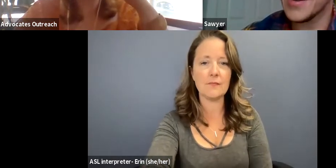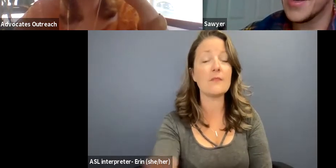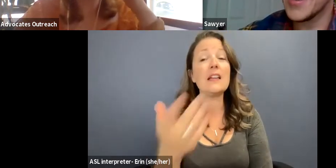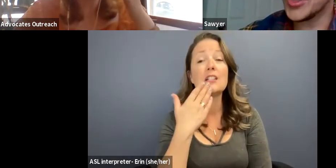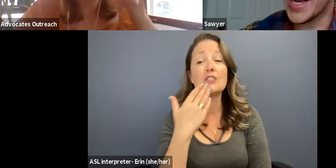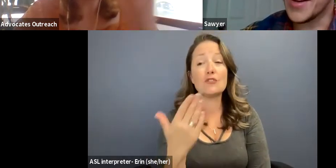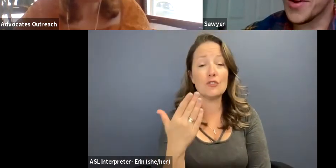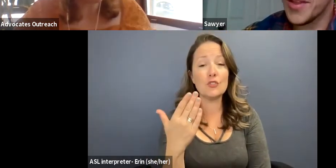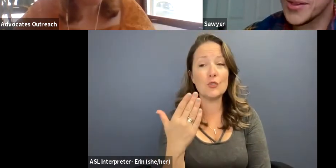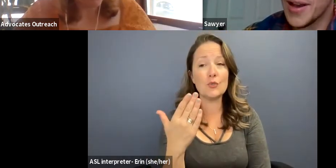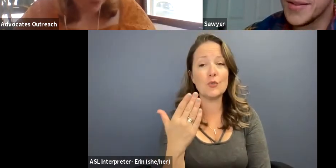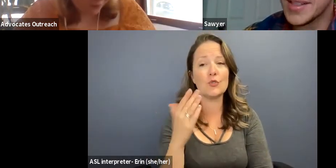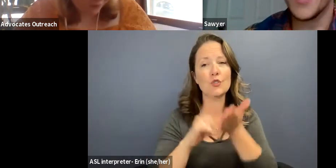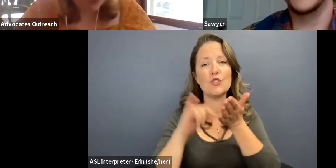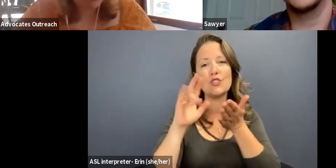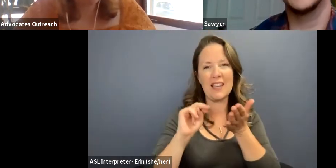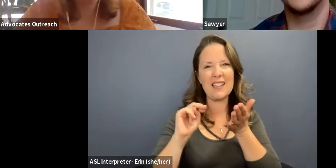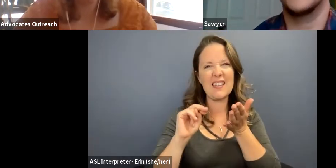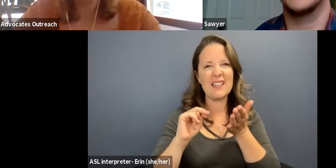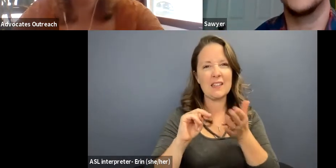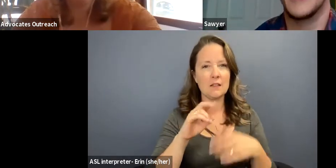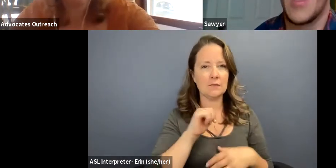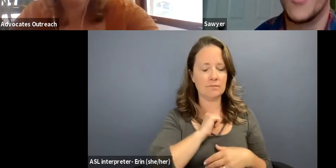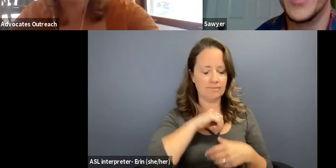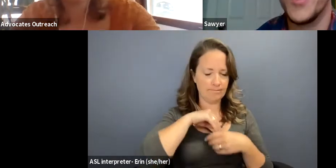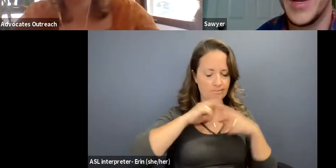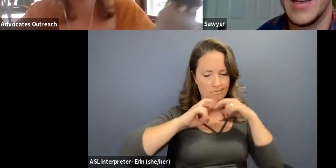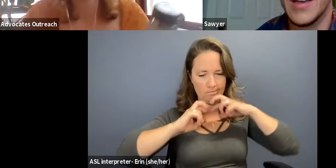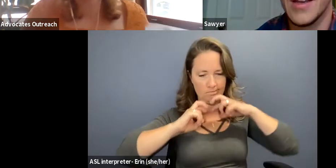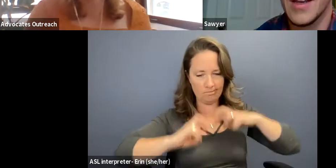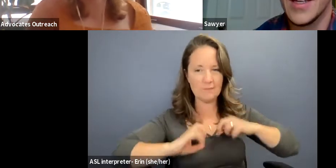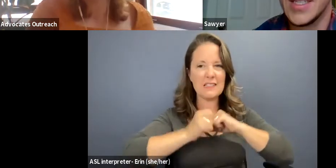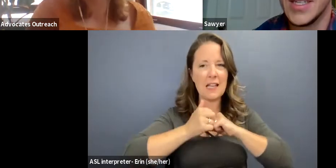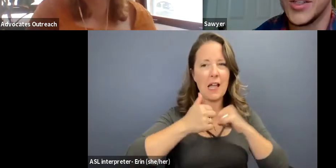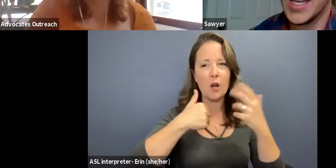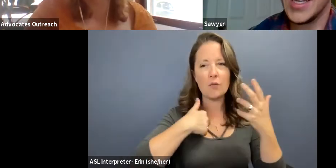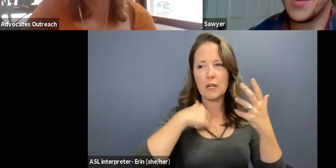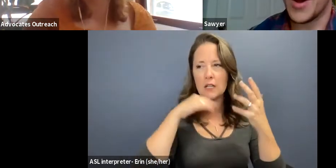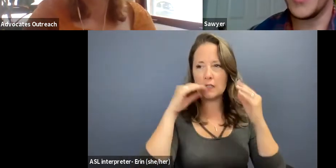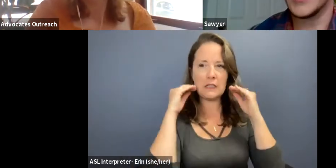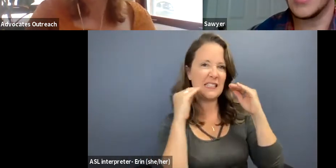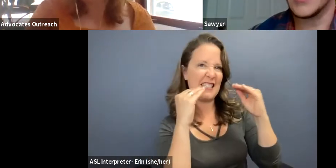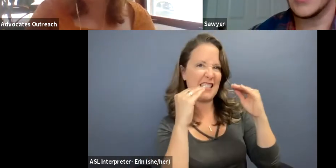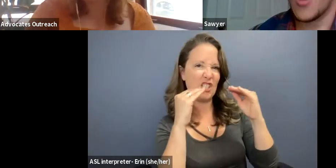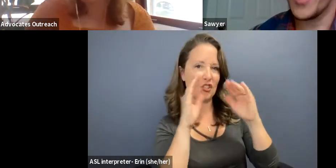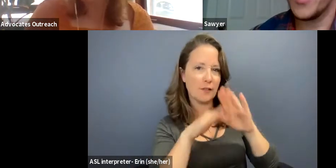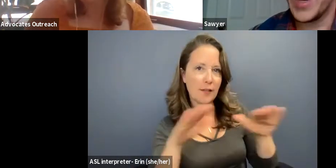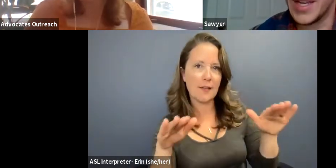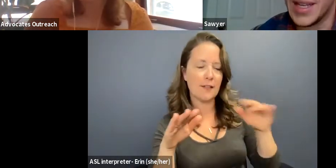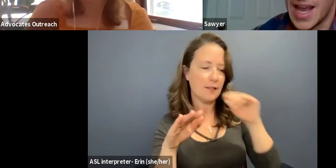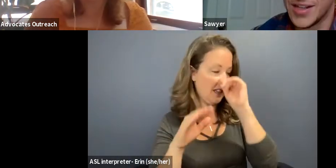Or, yep, sex for reproduction. Mm-hmm.